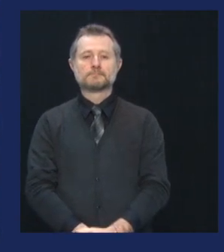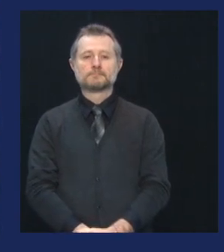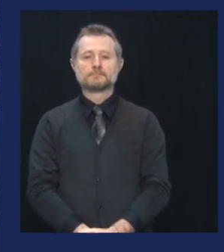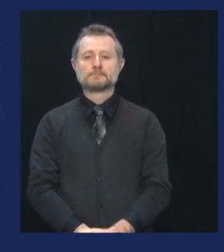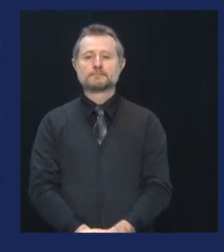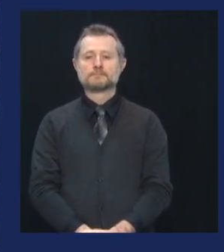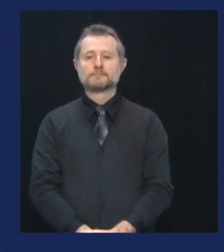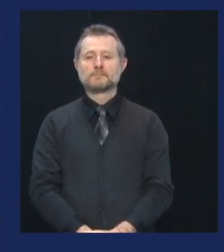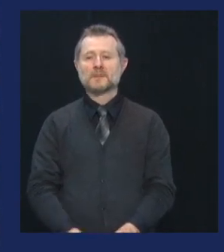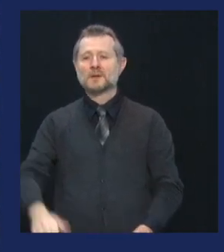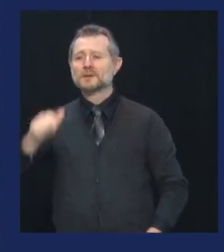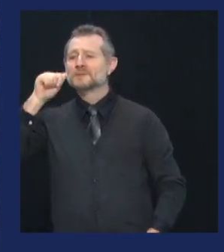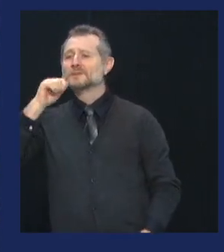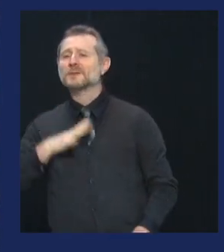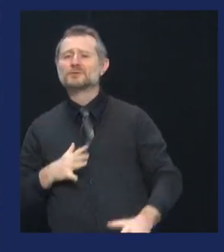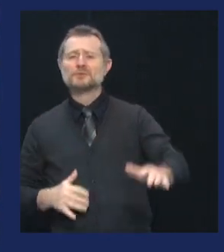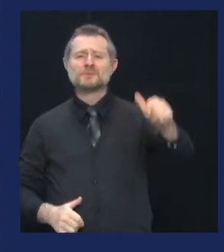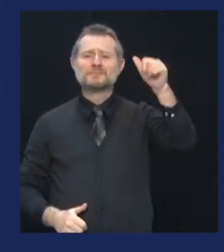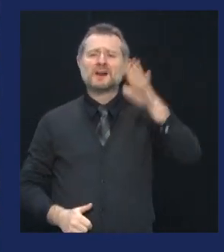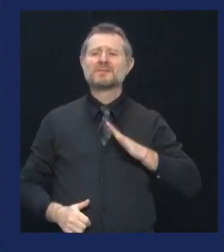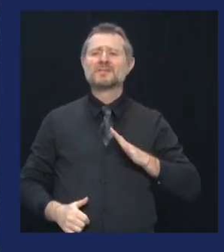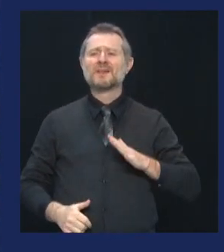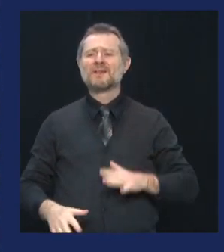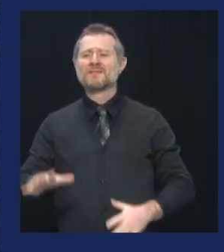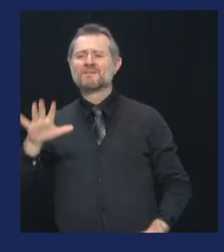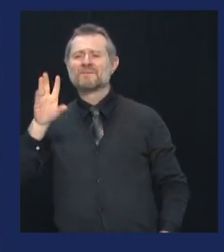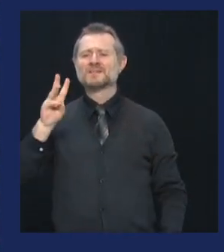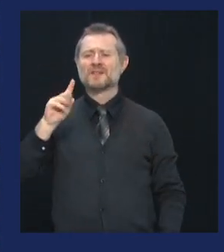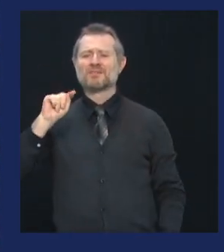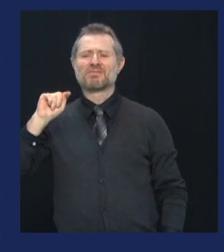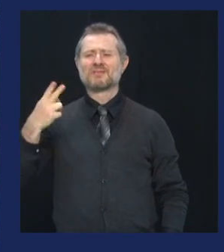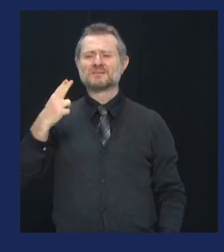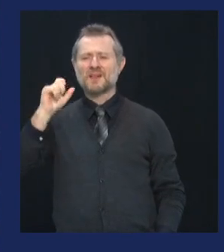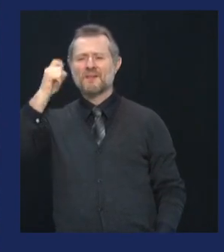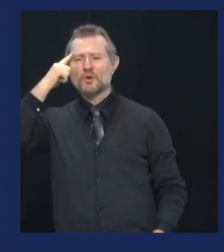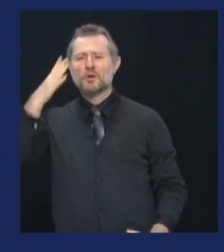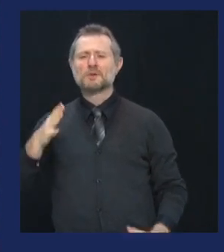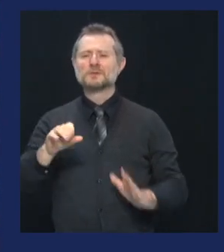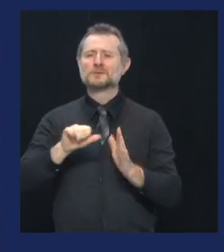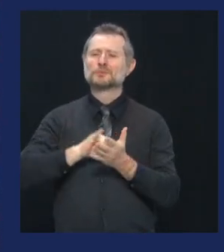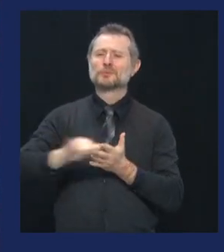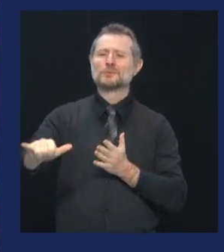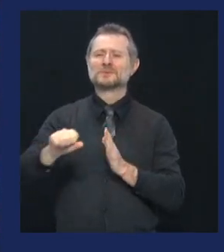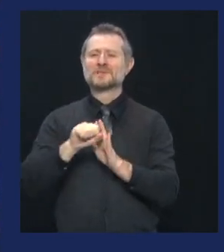Ladies and gentlemen, the 56th Governor of New York, Andrew Cuomo.